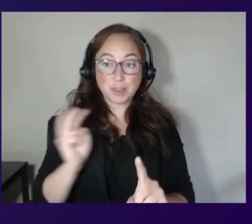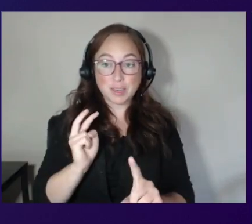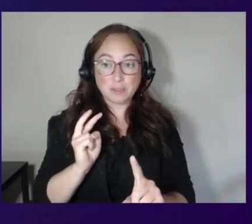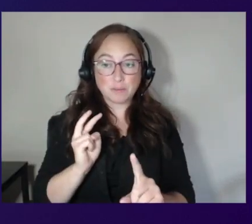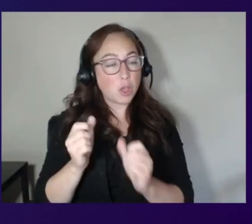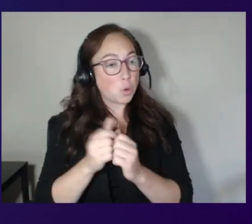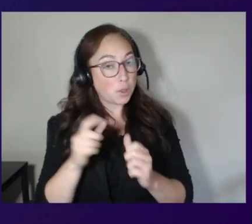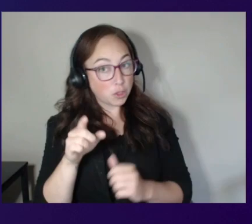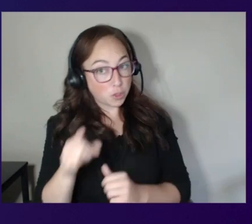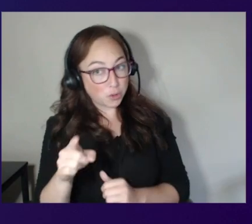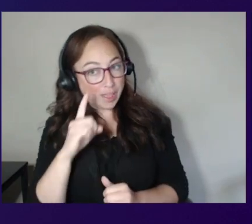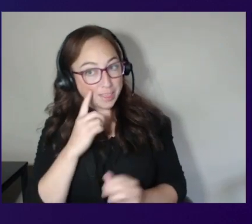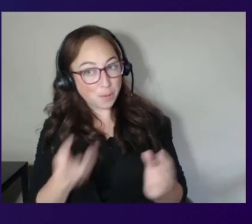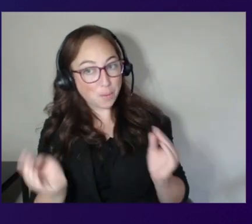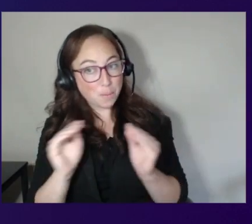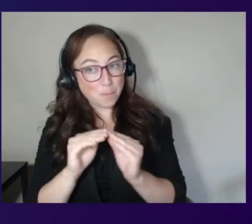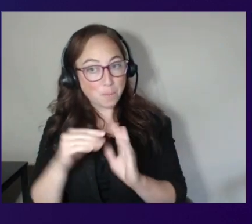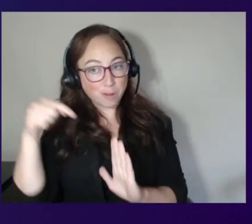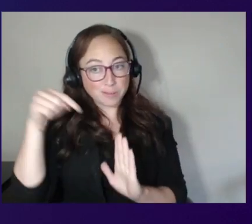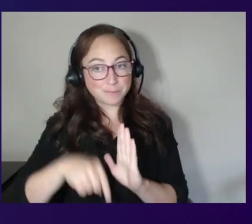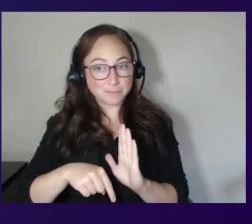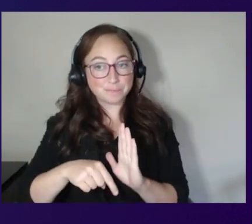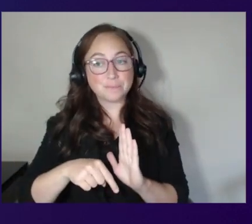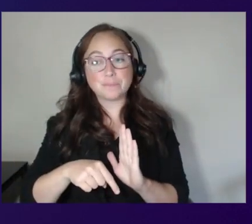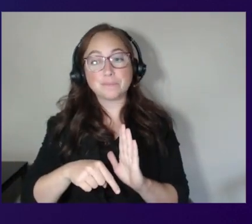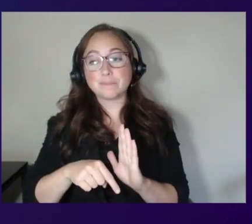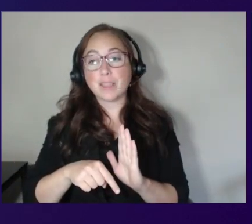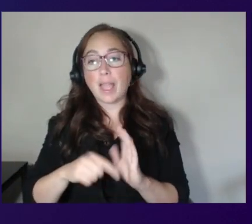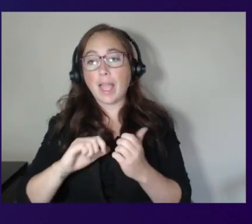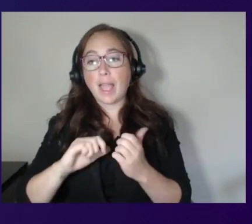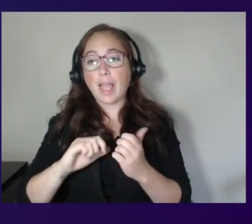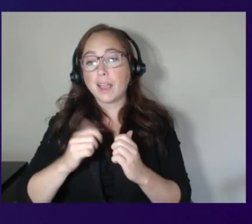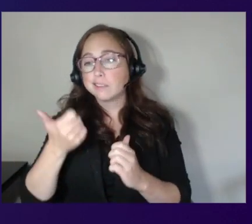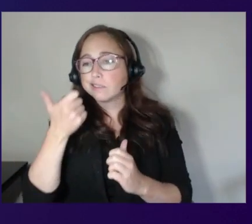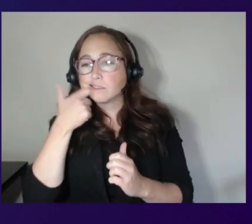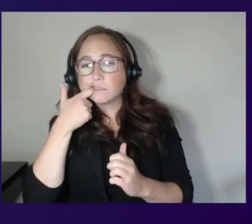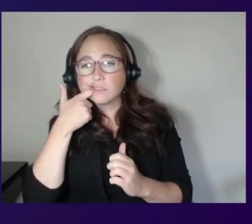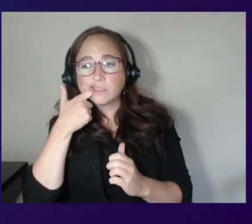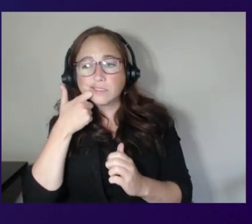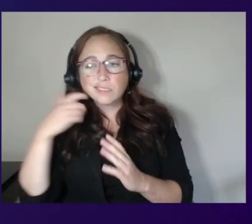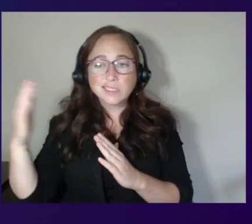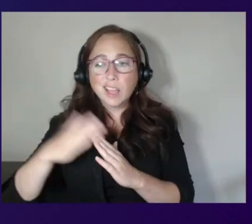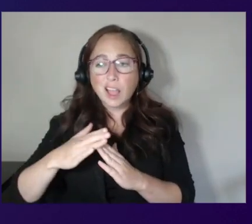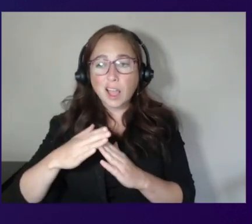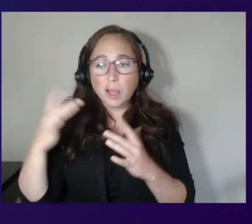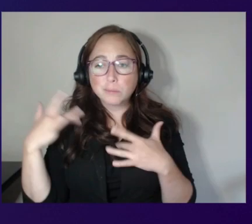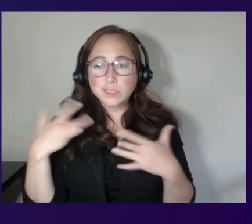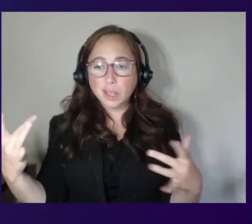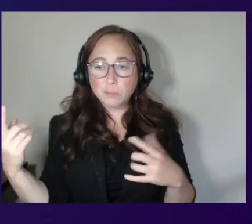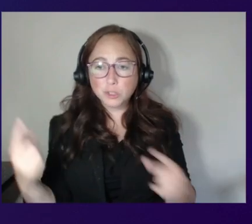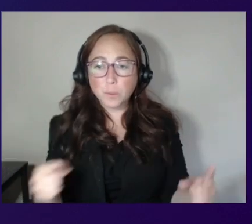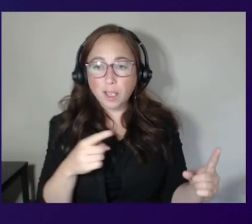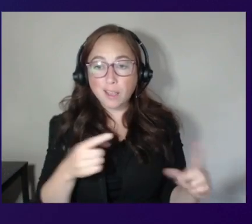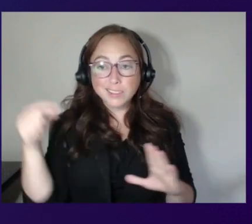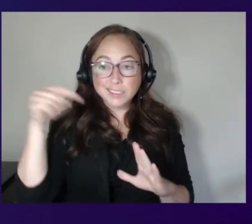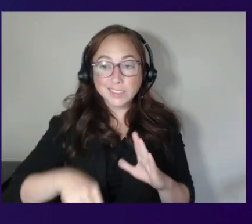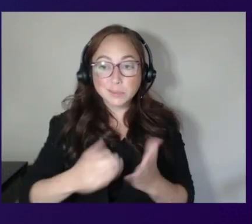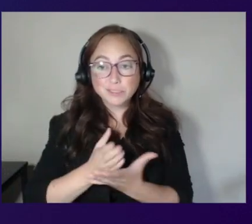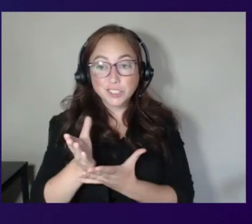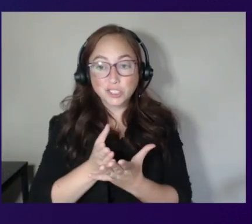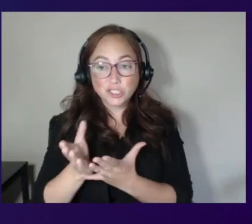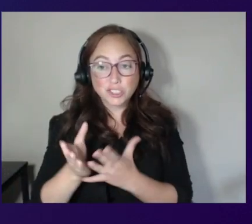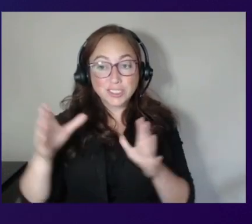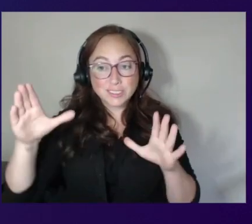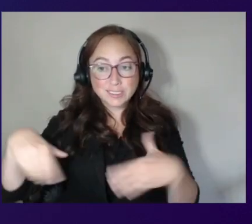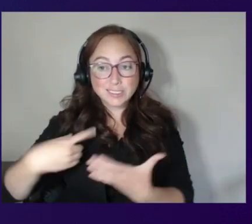gonna get more into the latest and greatest with WorkSpaces Web and some of the deeper features that we weren't able to cover with Brett. Is that